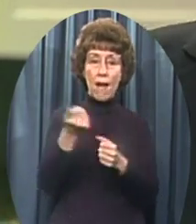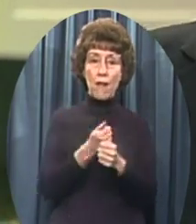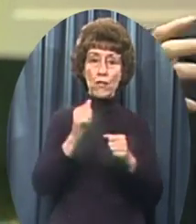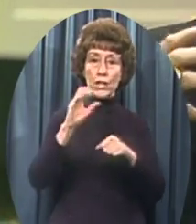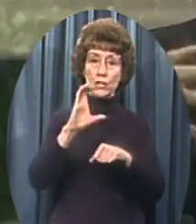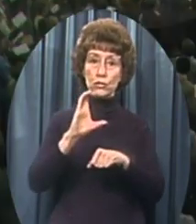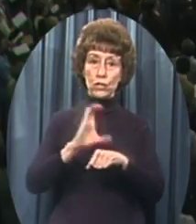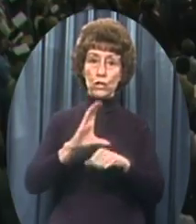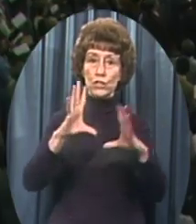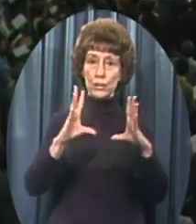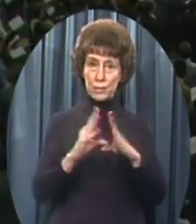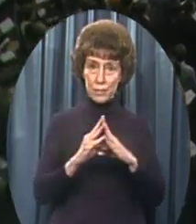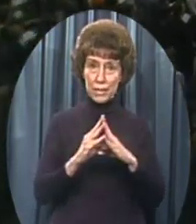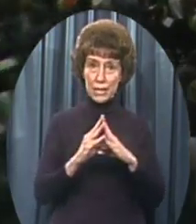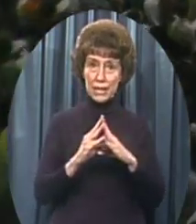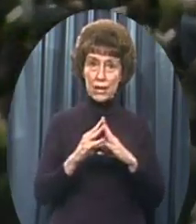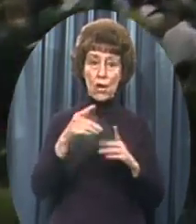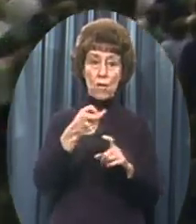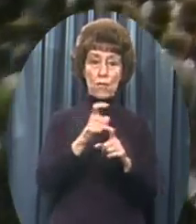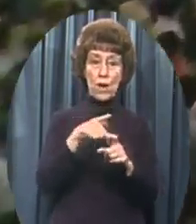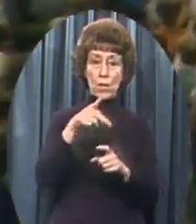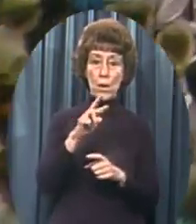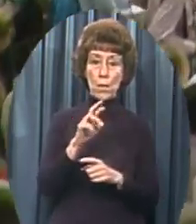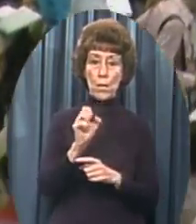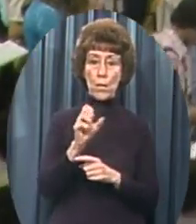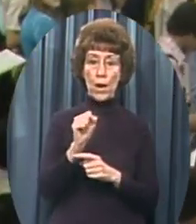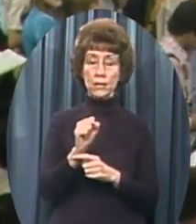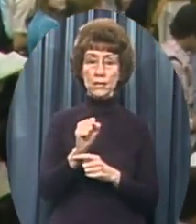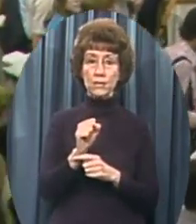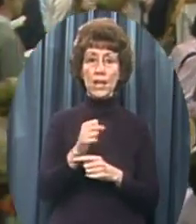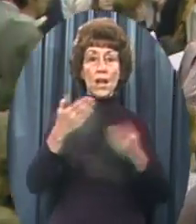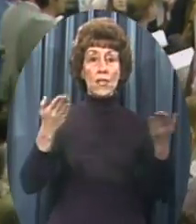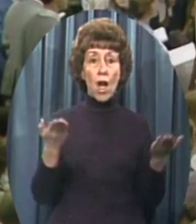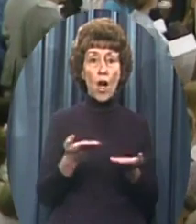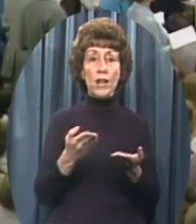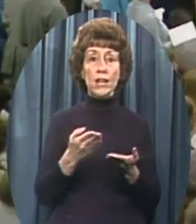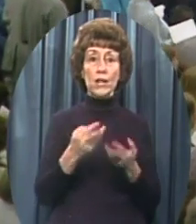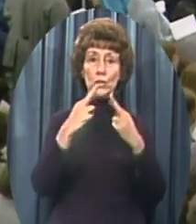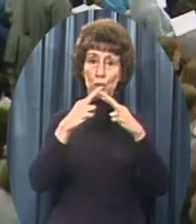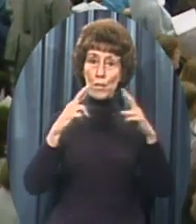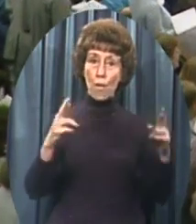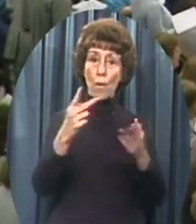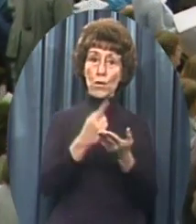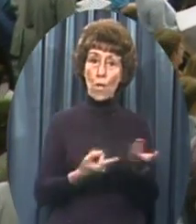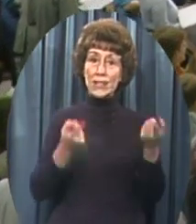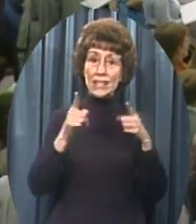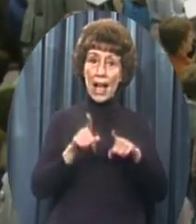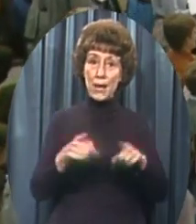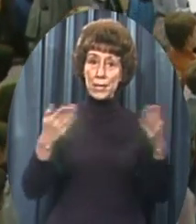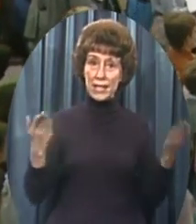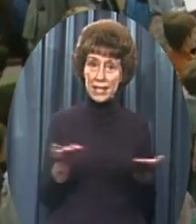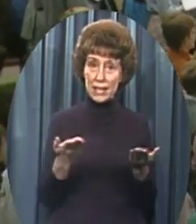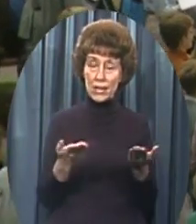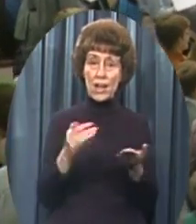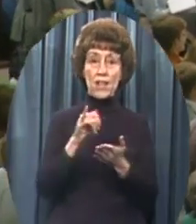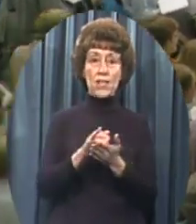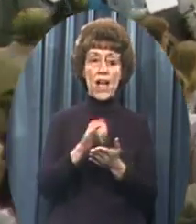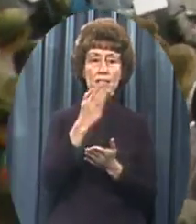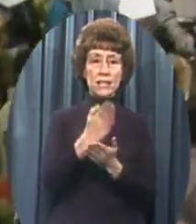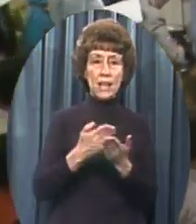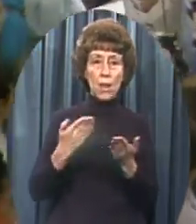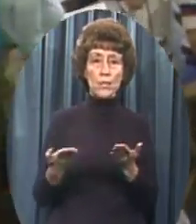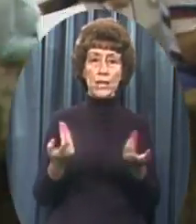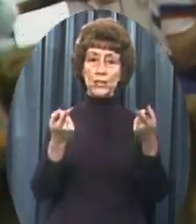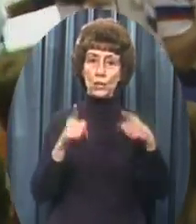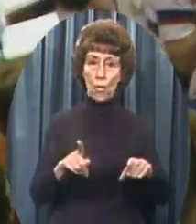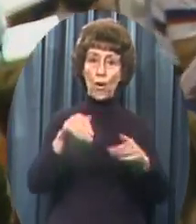or down front or shooting shots, and we're always glad to have them because they're here reporting a phenomenon, that there is something going on